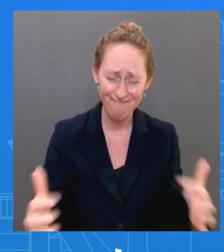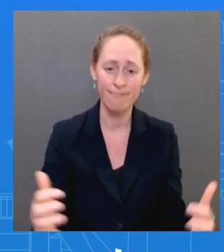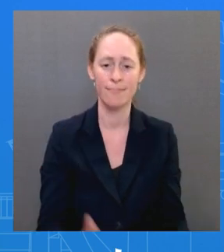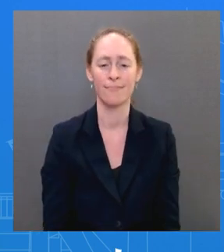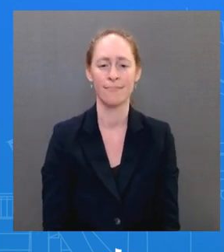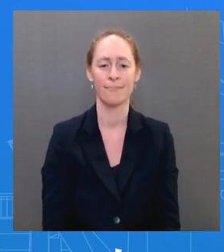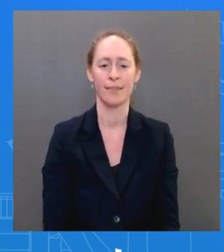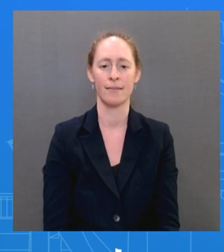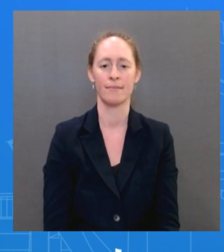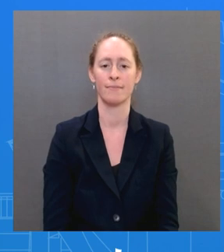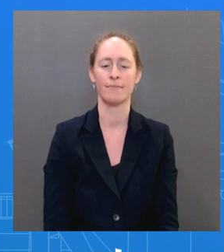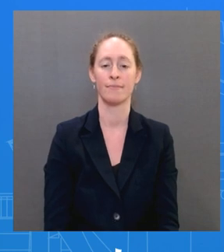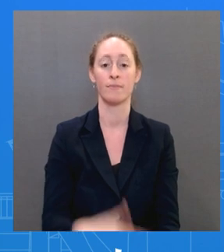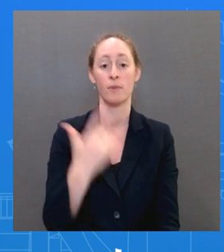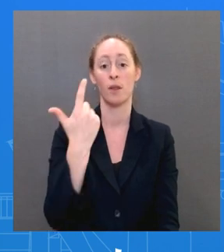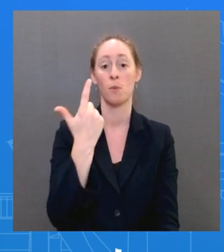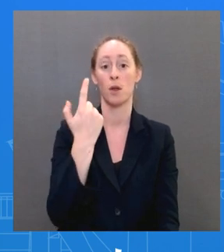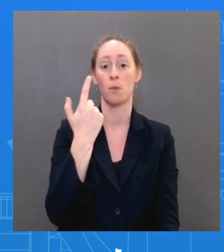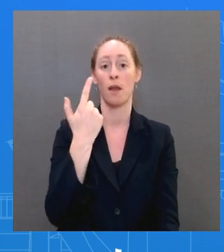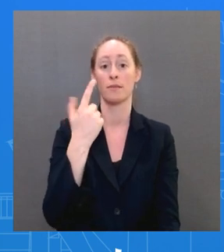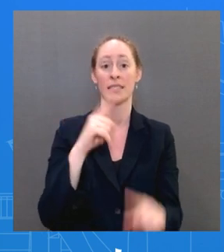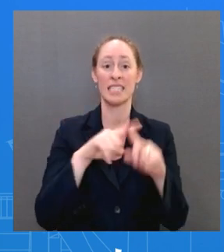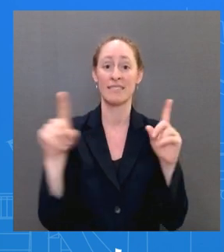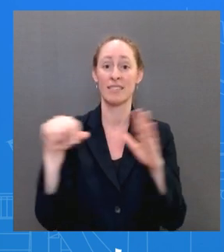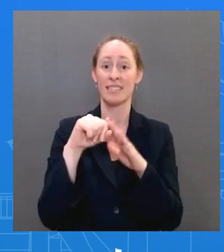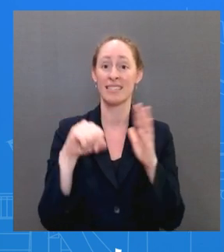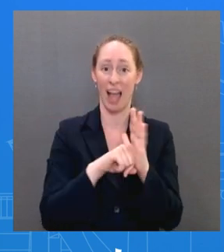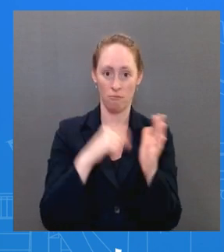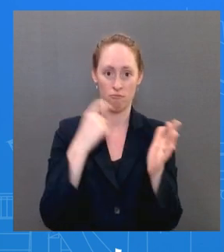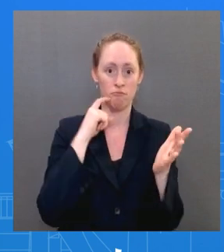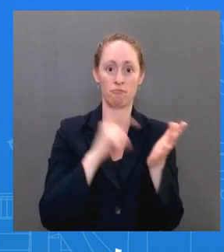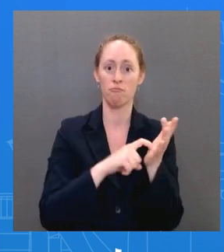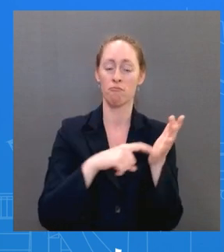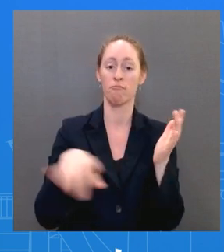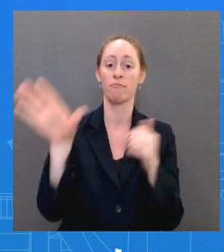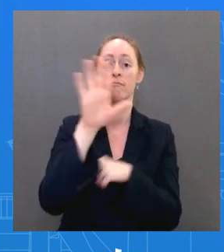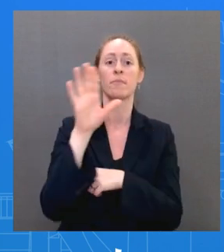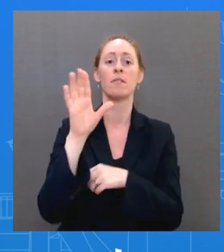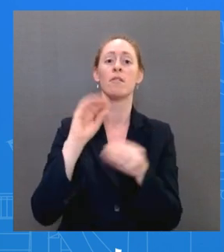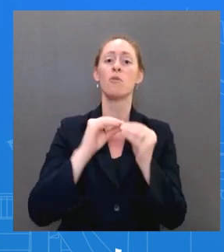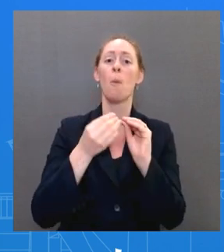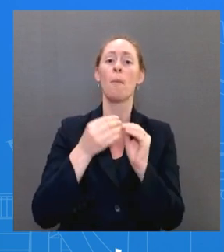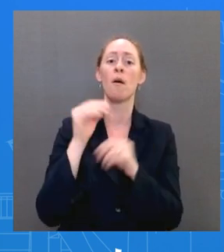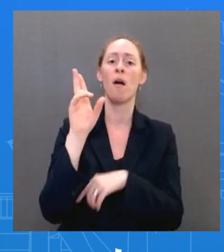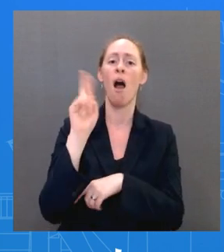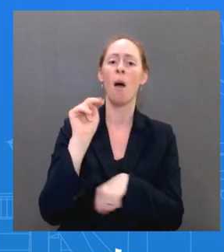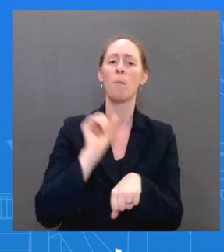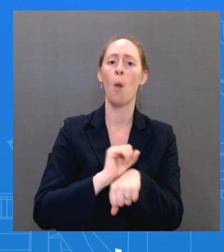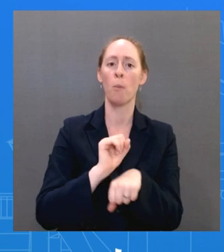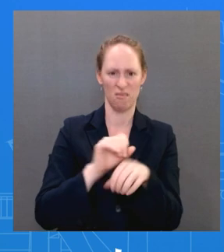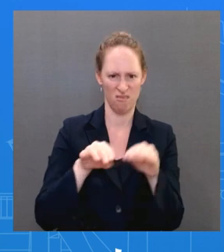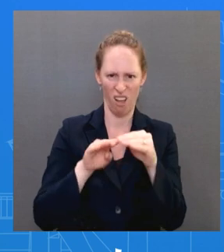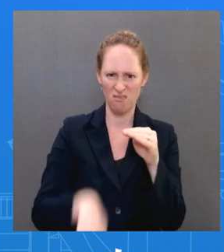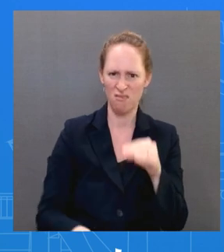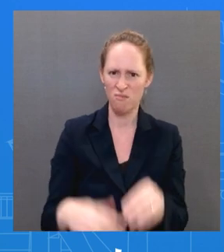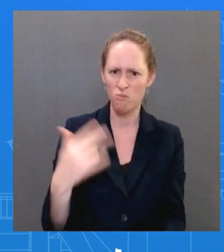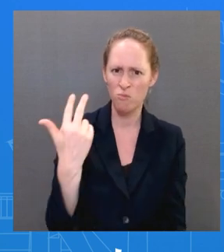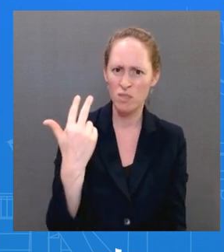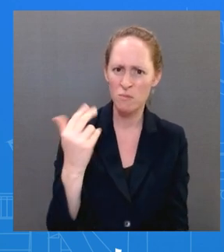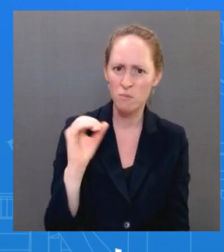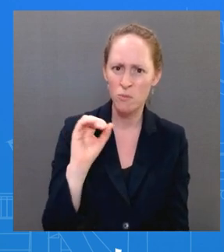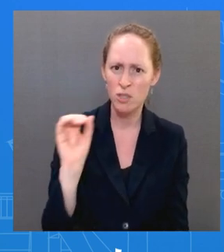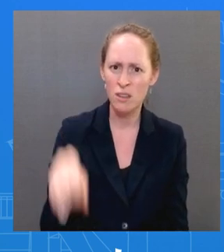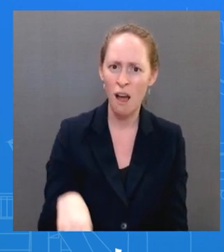unemployment rates at or below 3%. That is an important number to note. 14 states are now at their